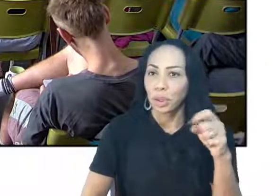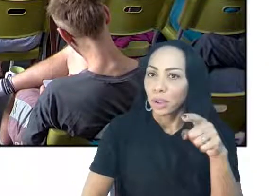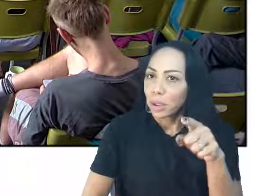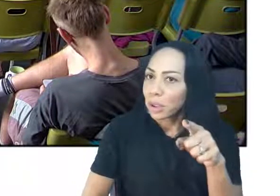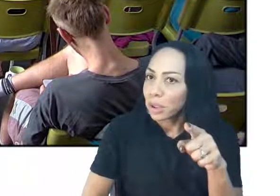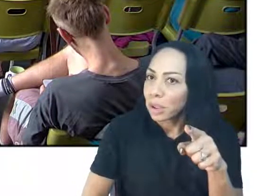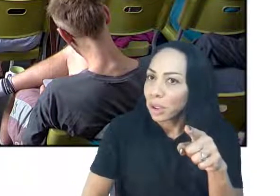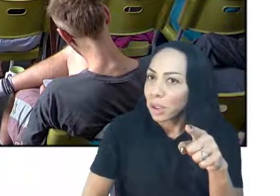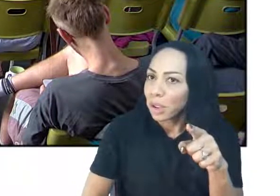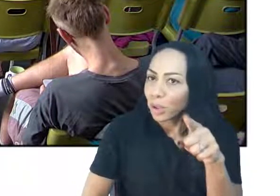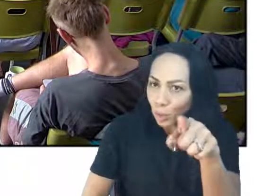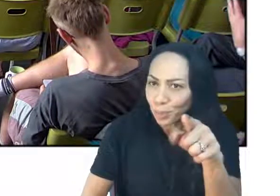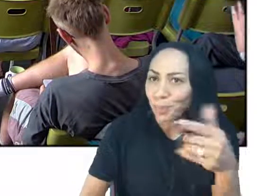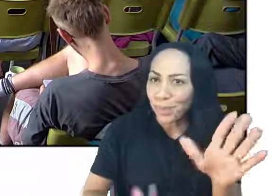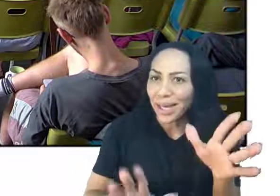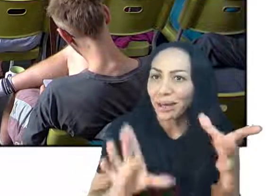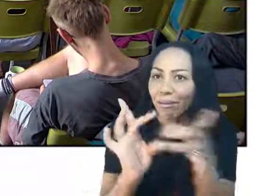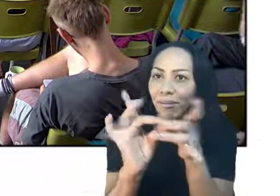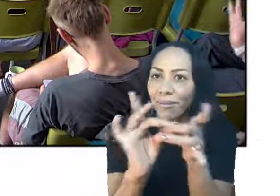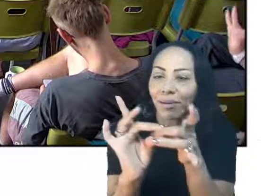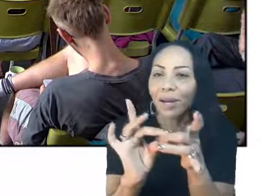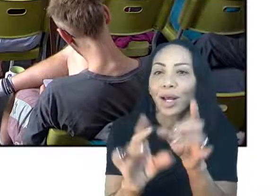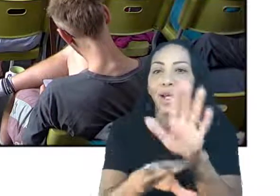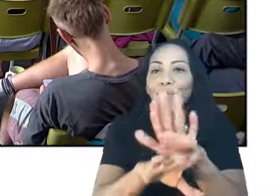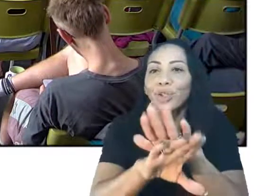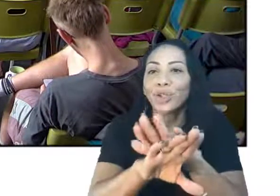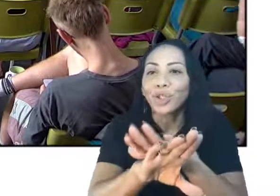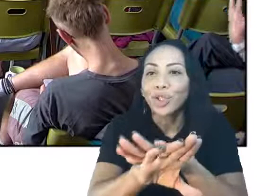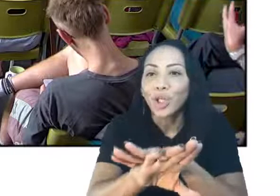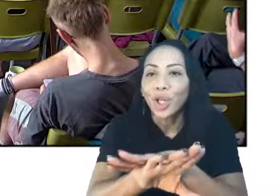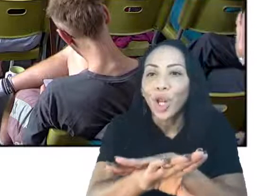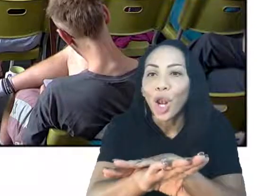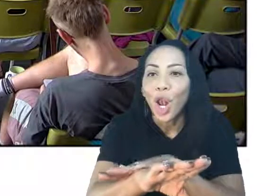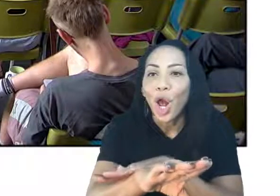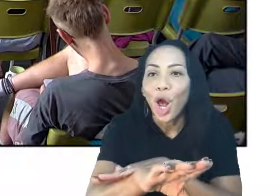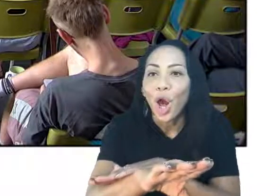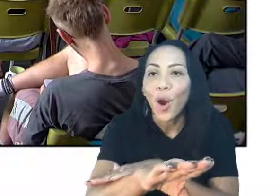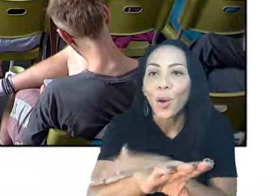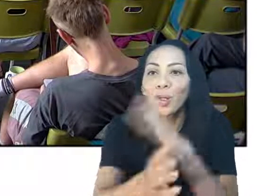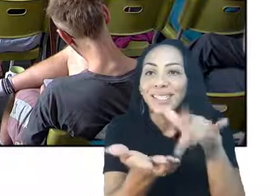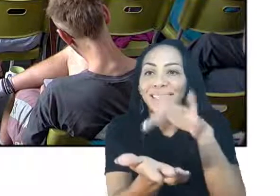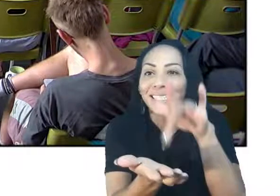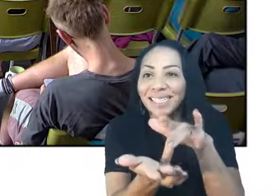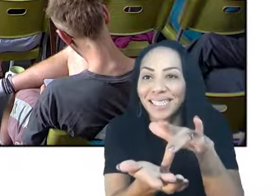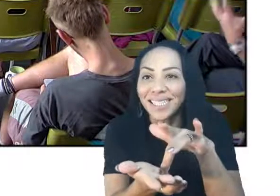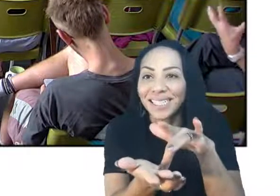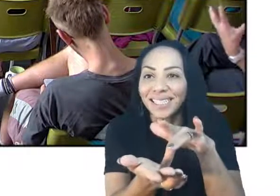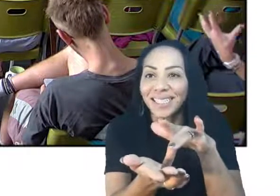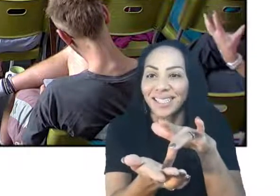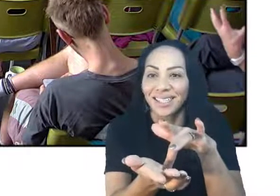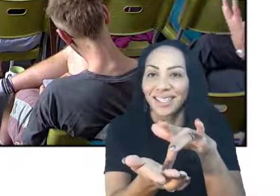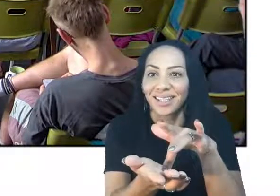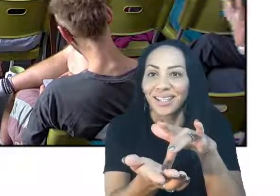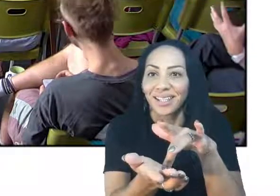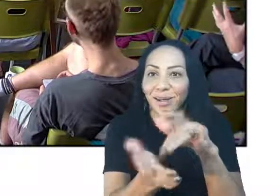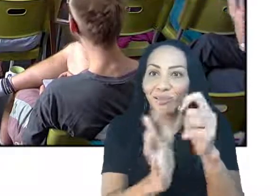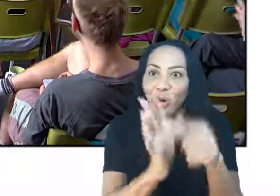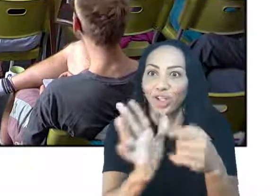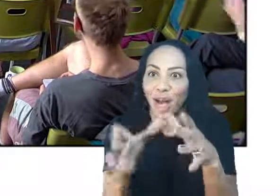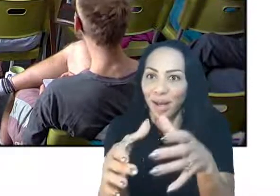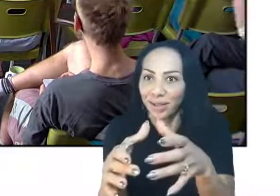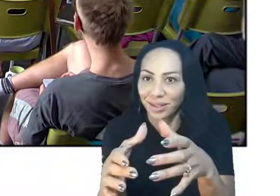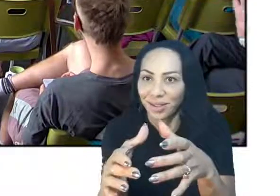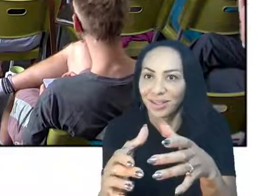Because that's sort of, slow foods, changing the temporal relationship, which I was familiar with